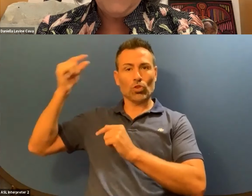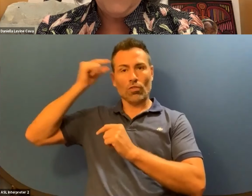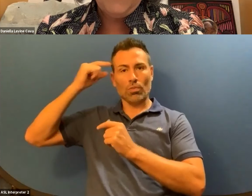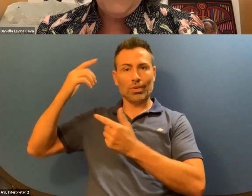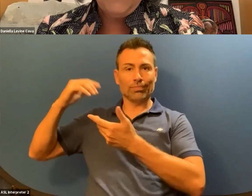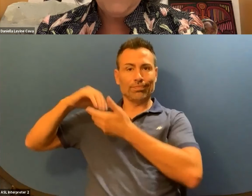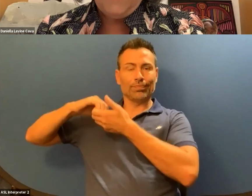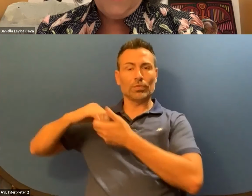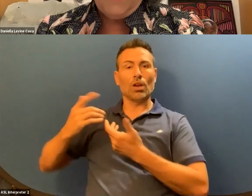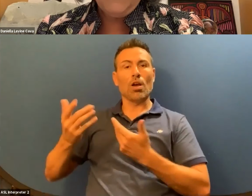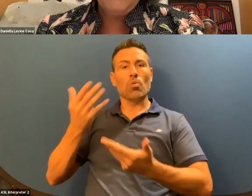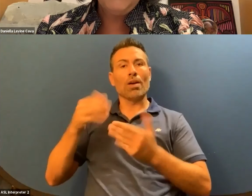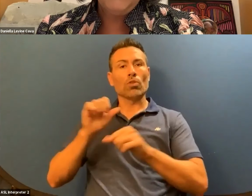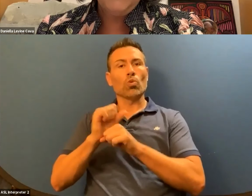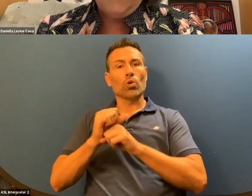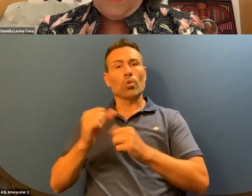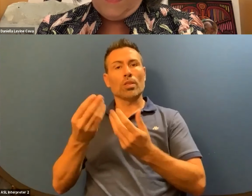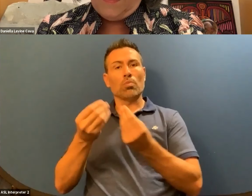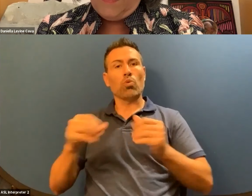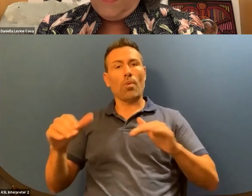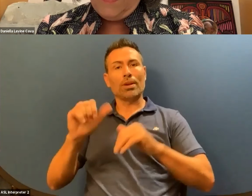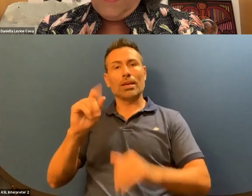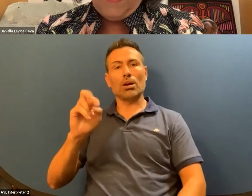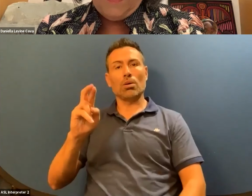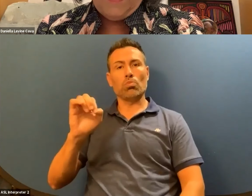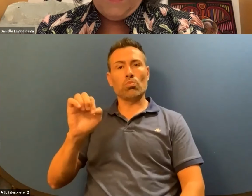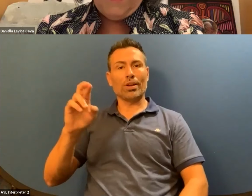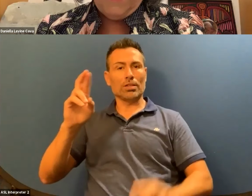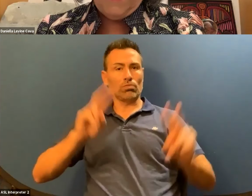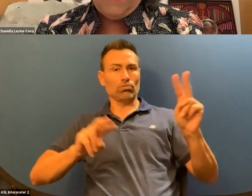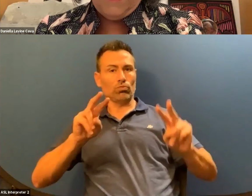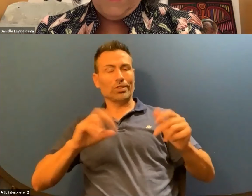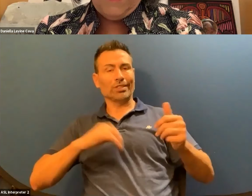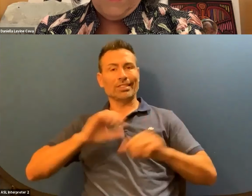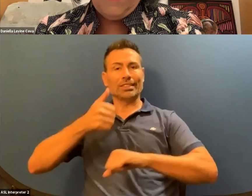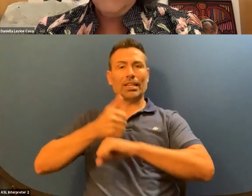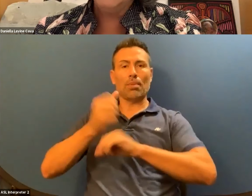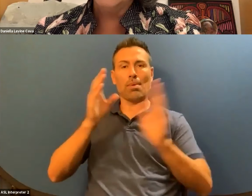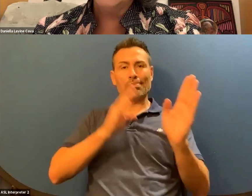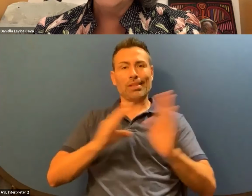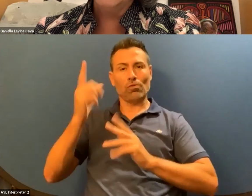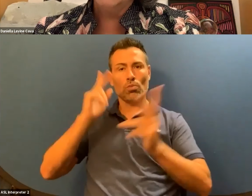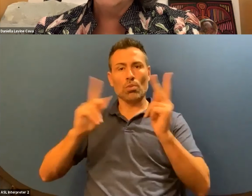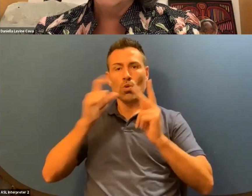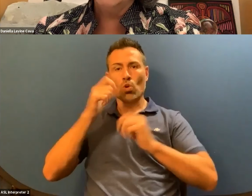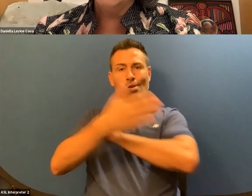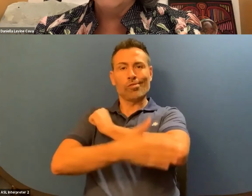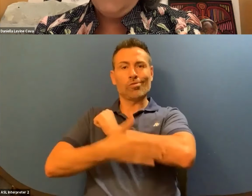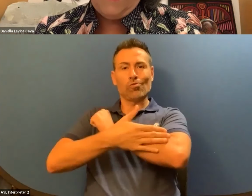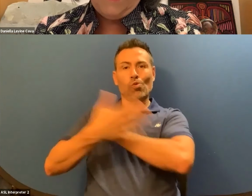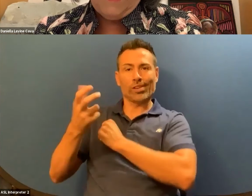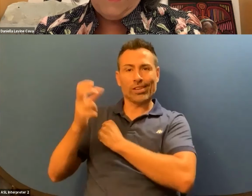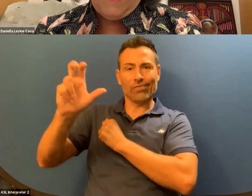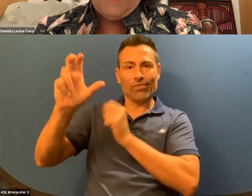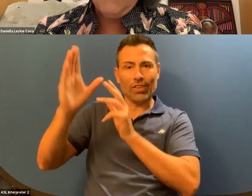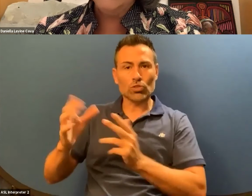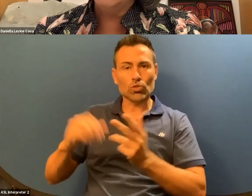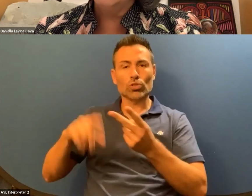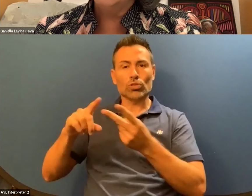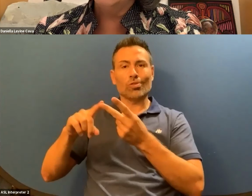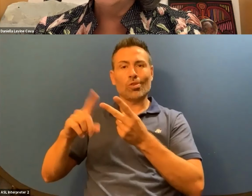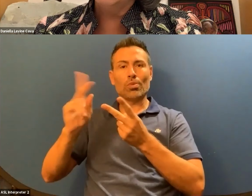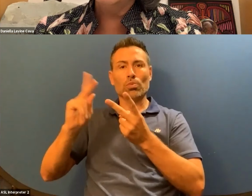the plans that those that are foreign investors and are buying our property gets calibrated in a different way, or at least